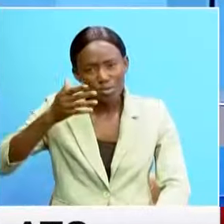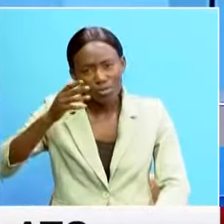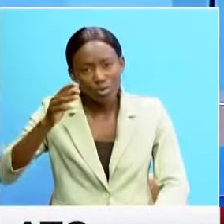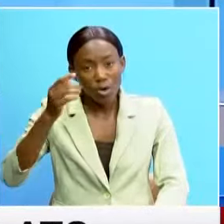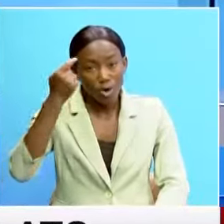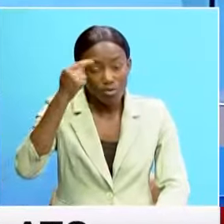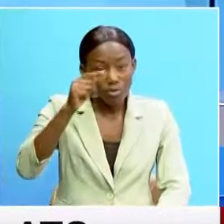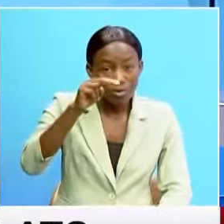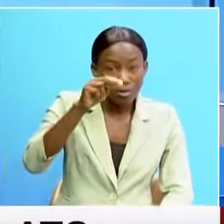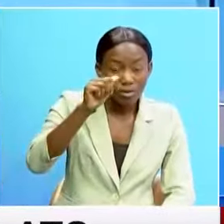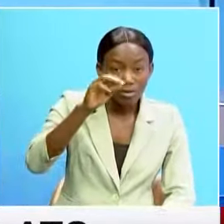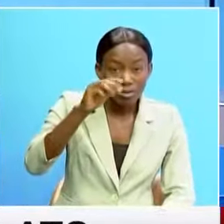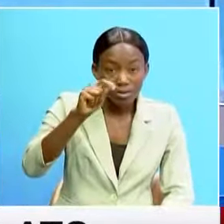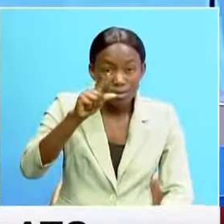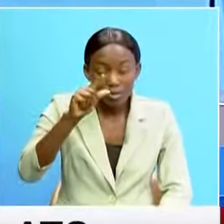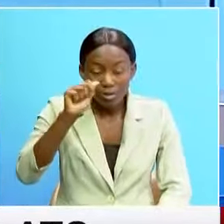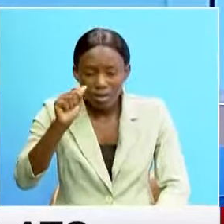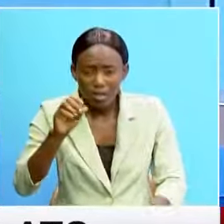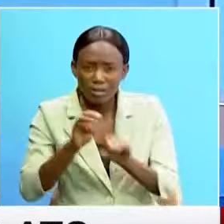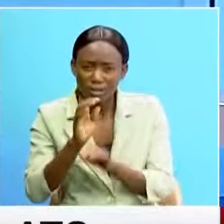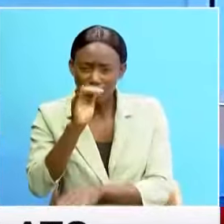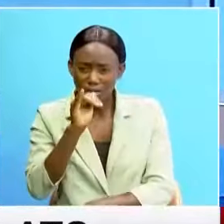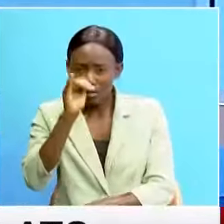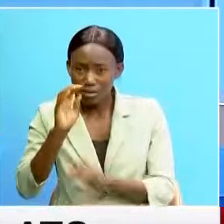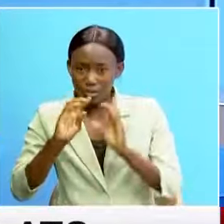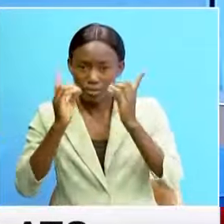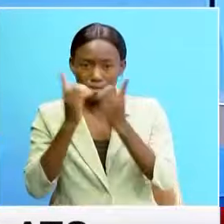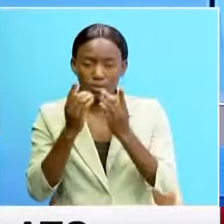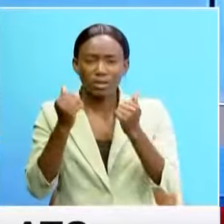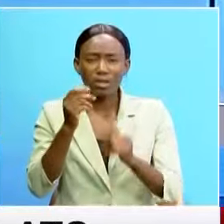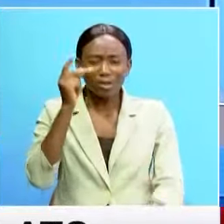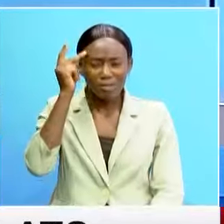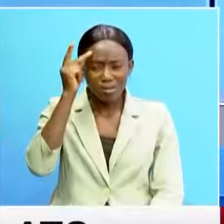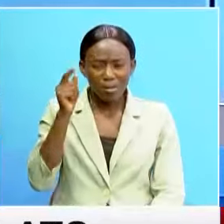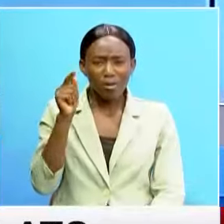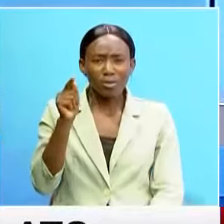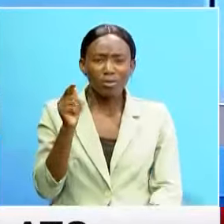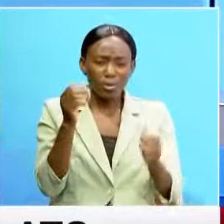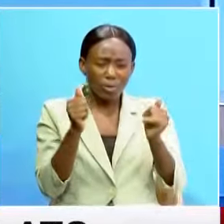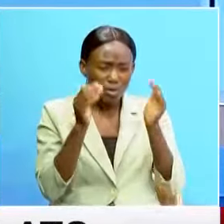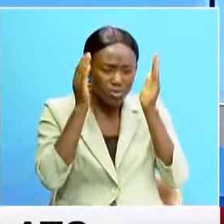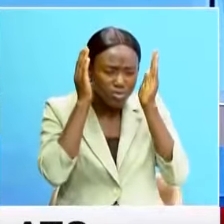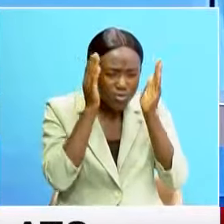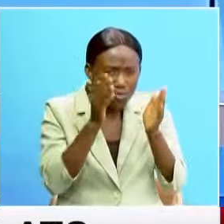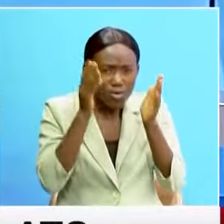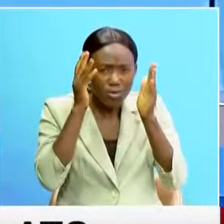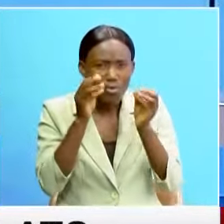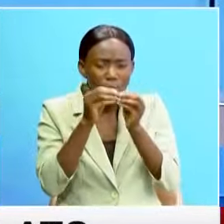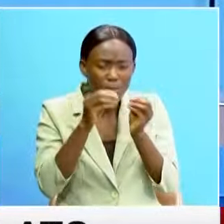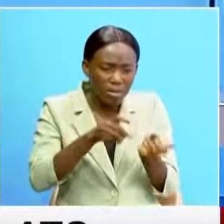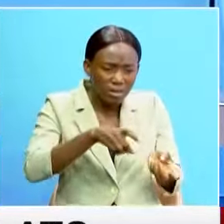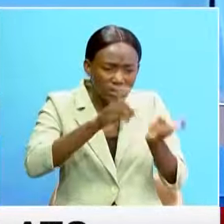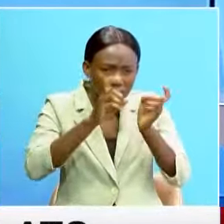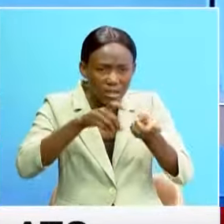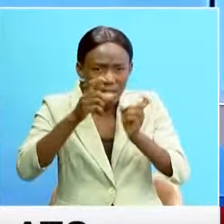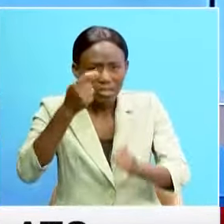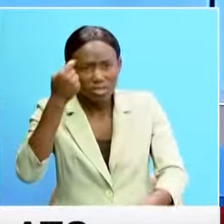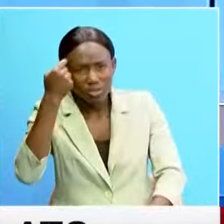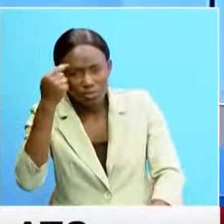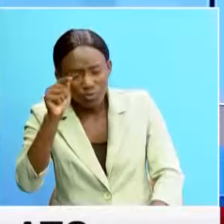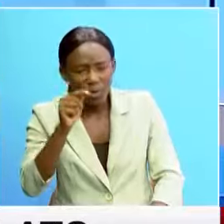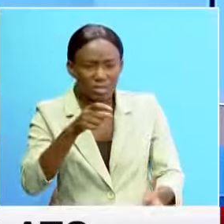Namwala and Itejiteji District. The initiative is aimed at addressing the intertwined challenges of disaster